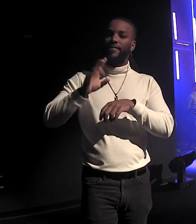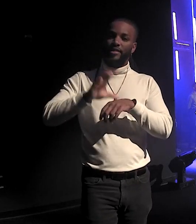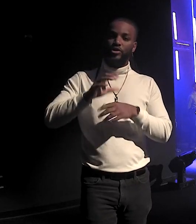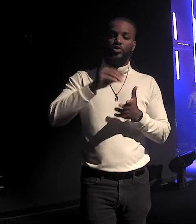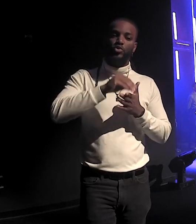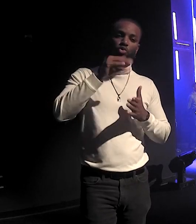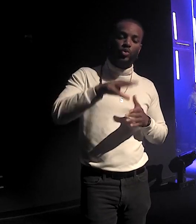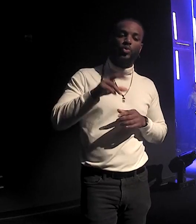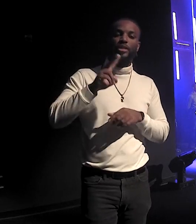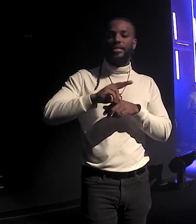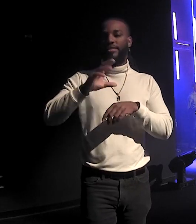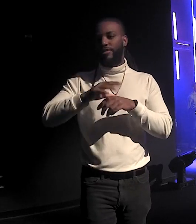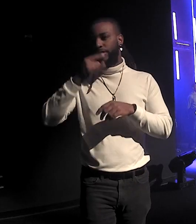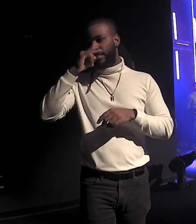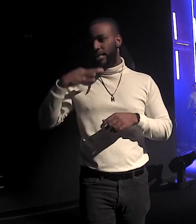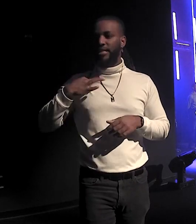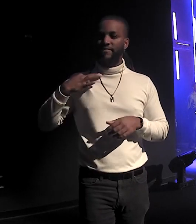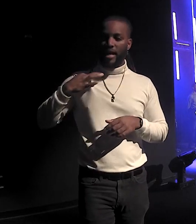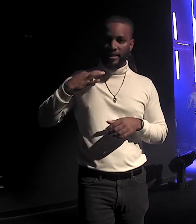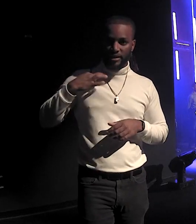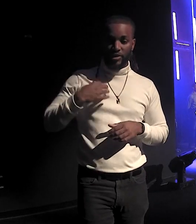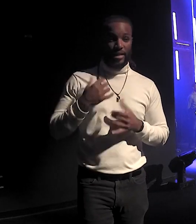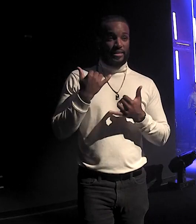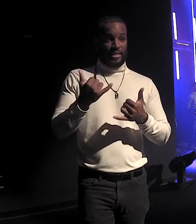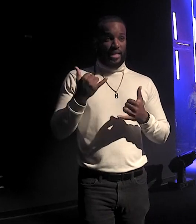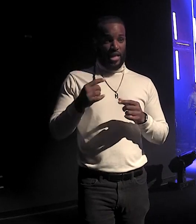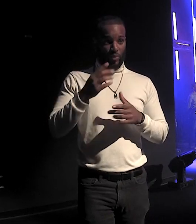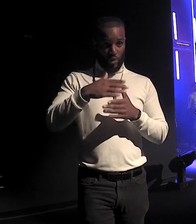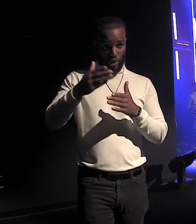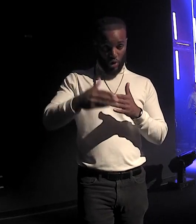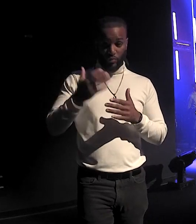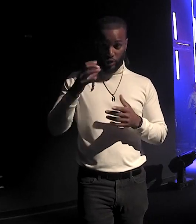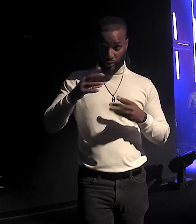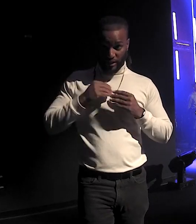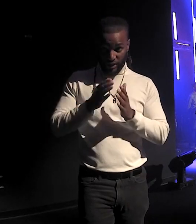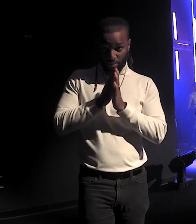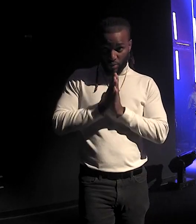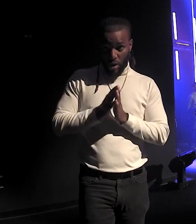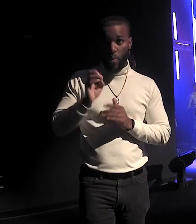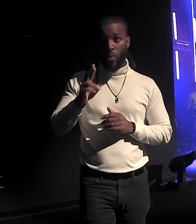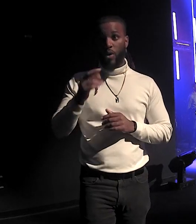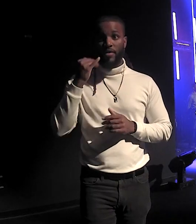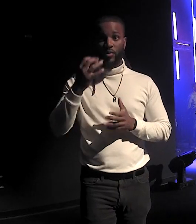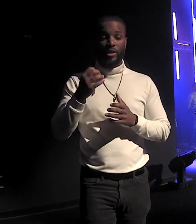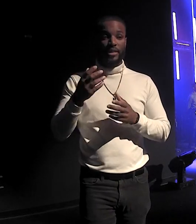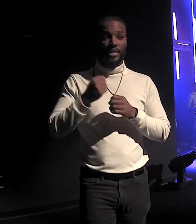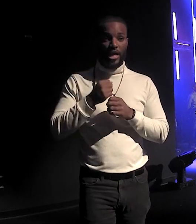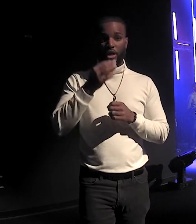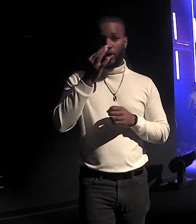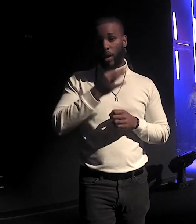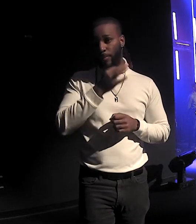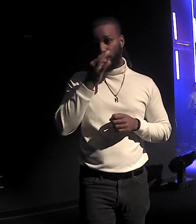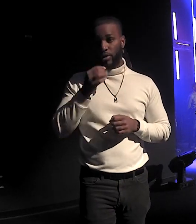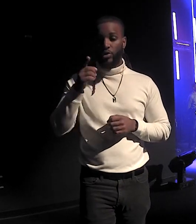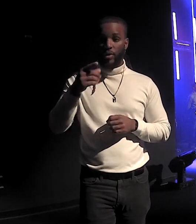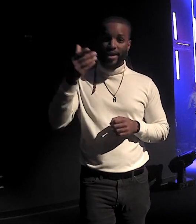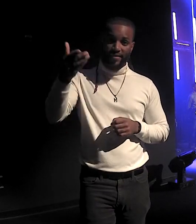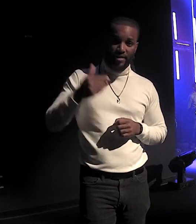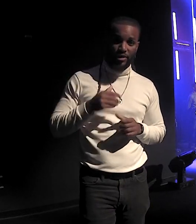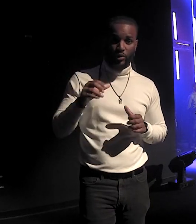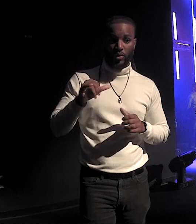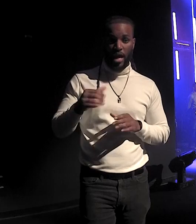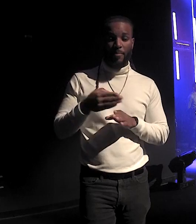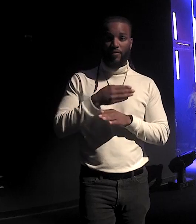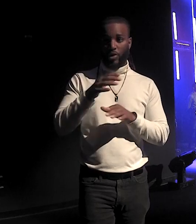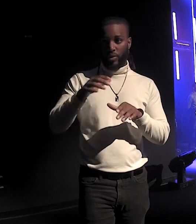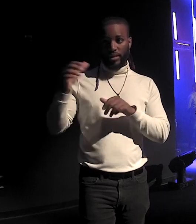Vineyard kids. And today, as we close, if you want to receive prayer or if you want to receive communion, you are invited to do that